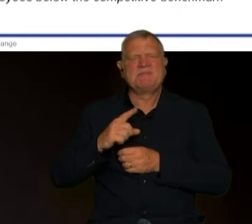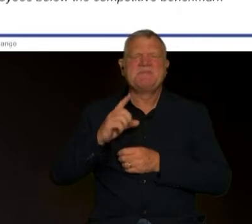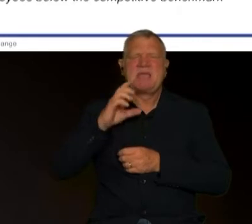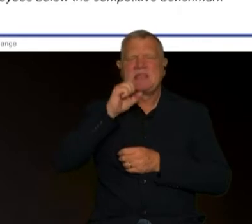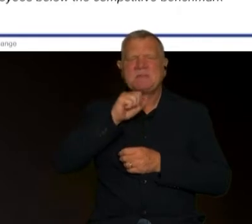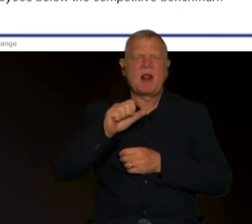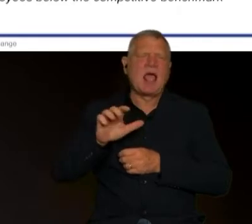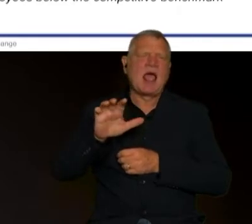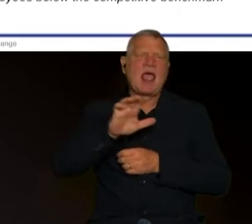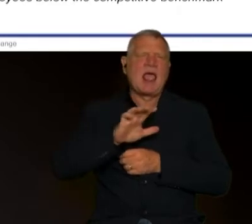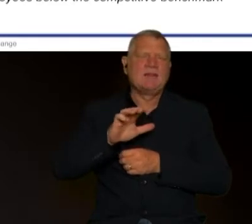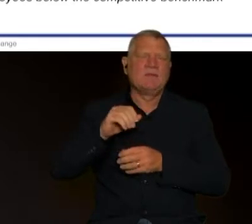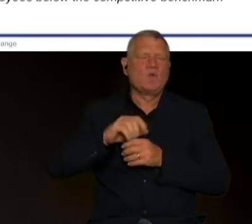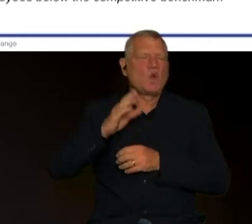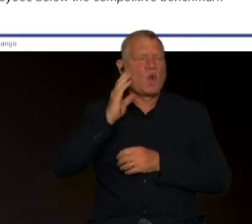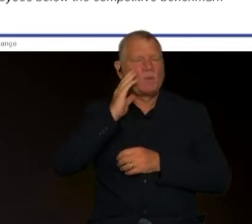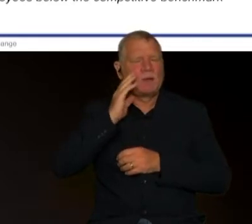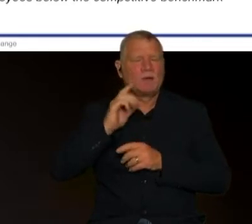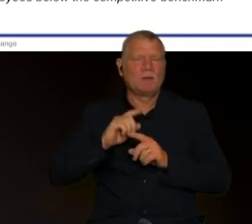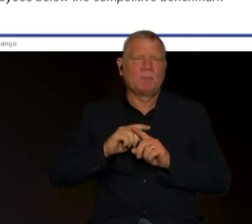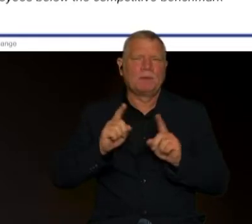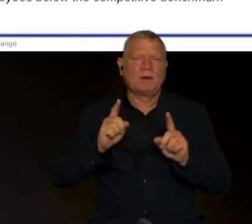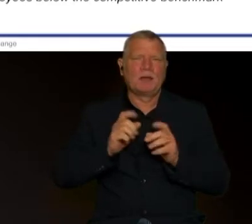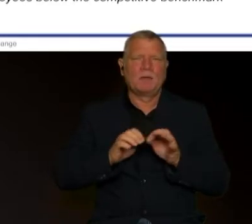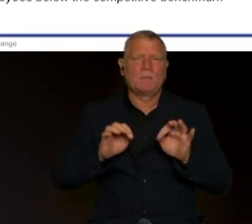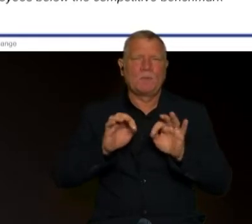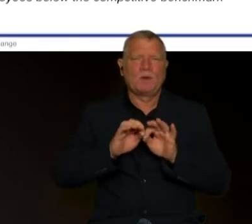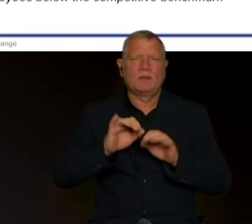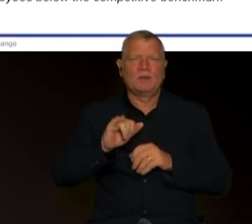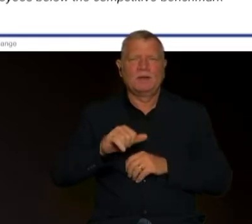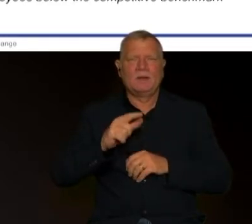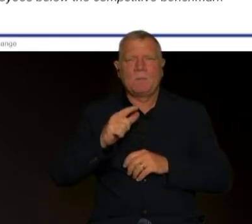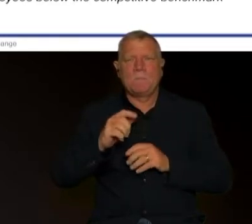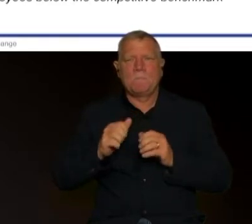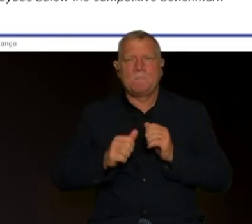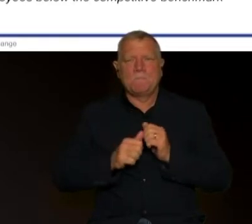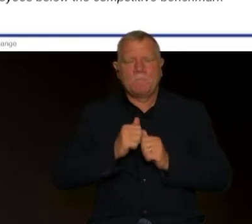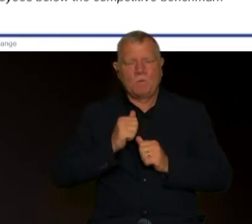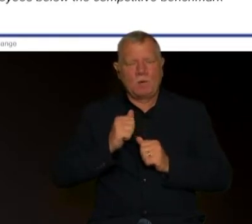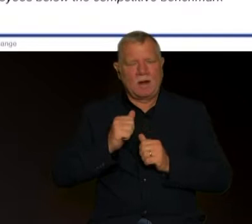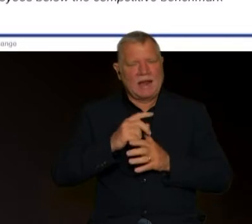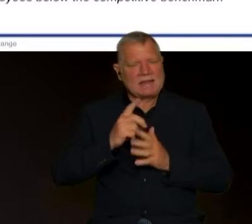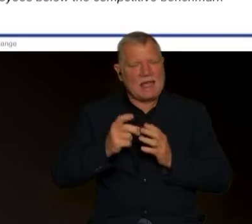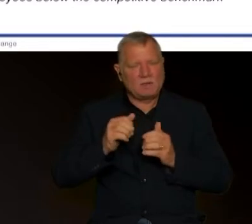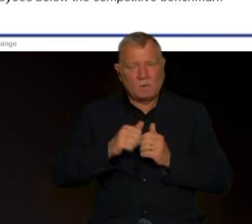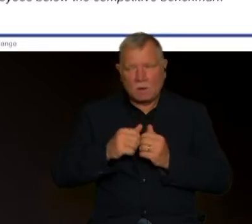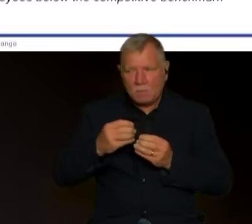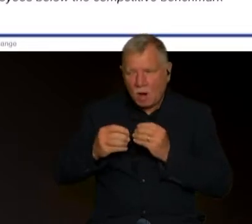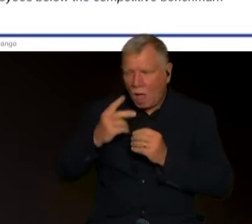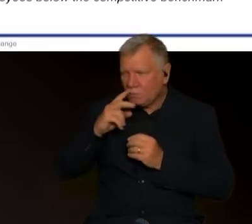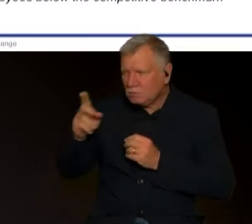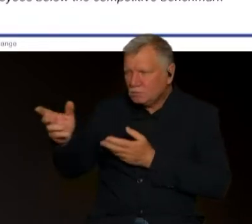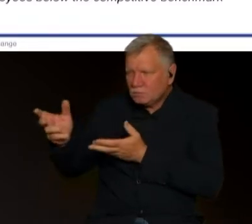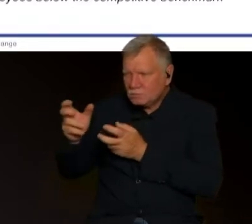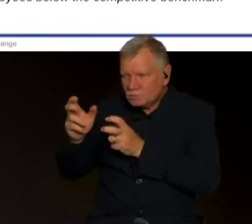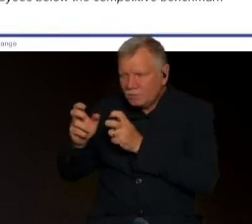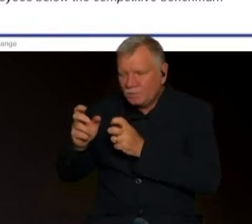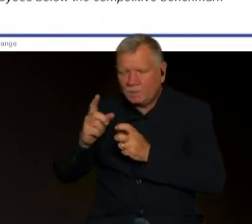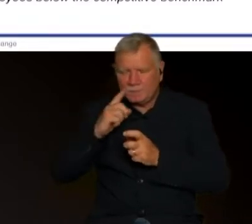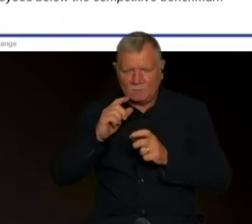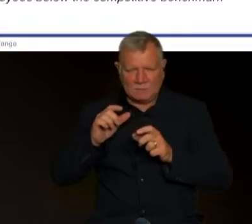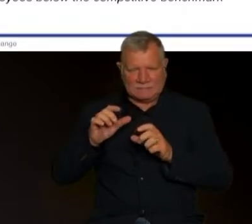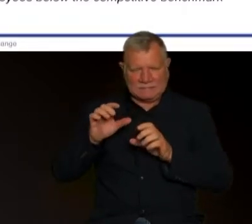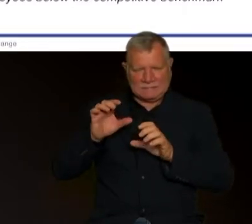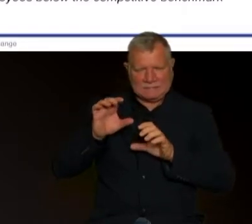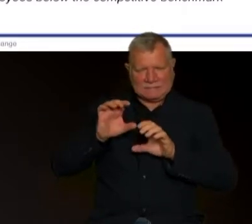he made like an initial estimate based on his knowledge. And what is important is that we prepare this information with data from the market,